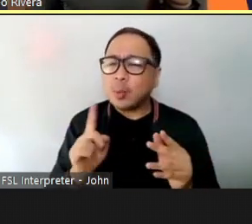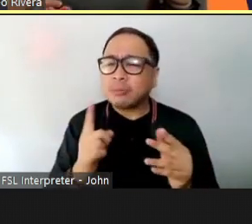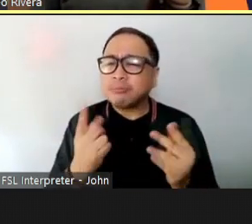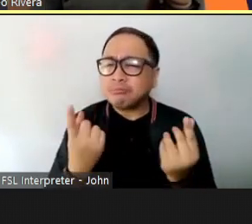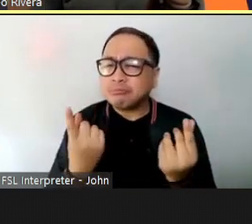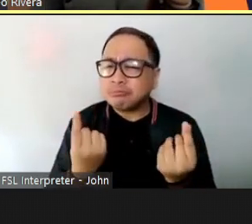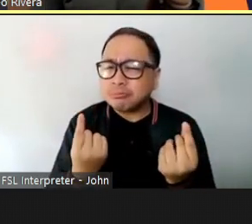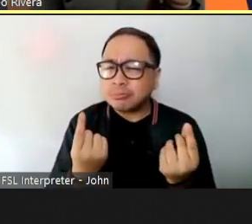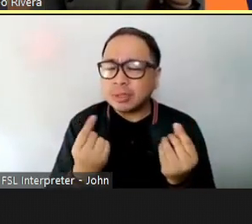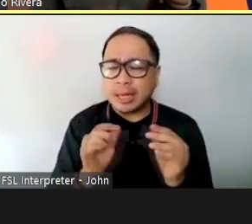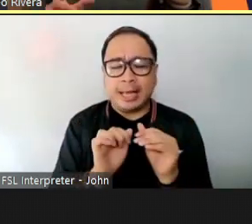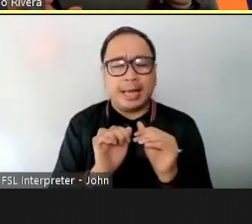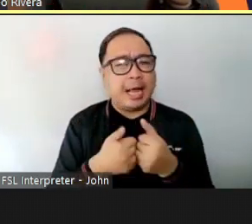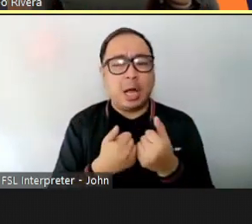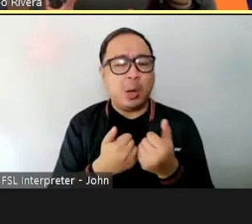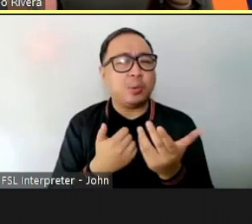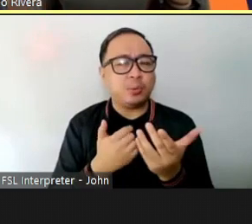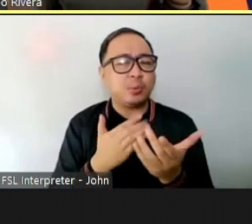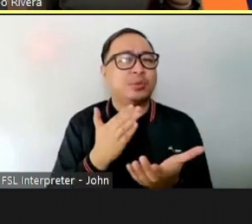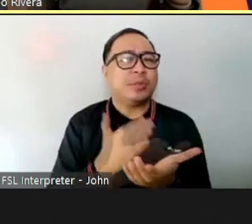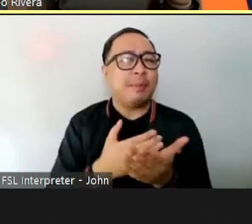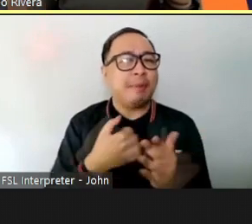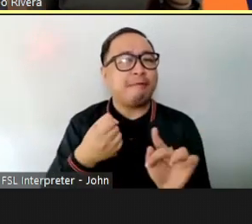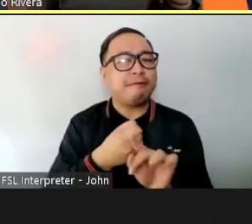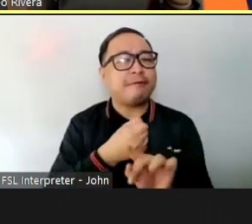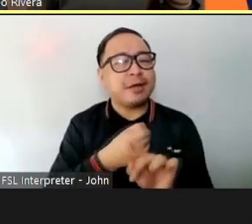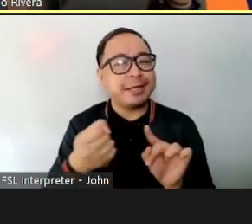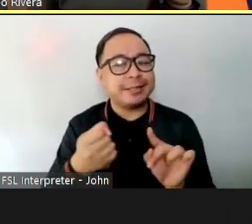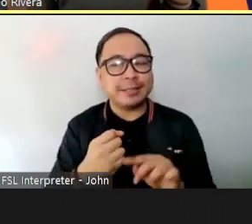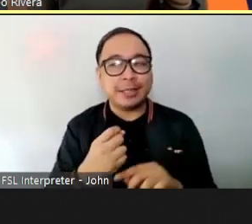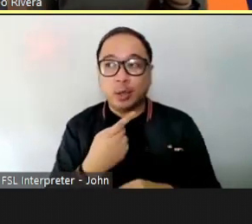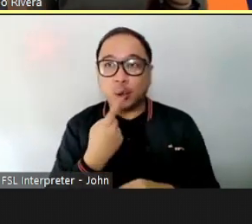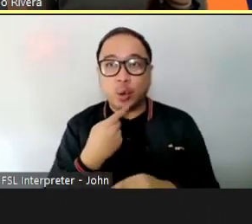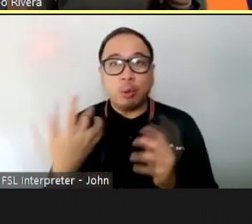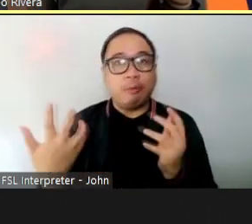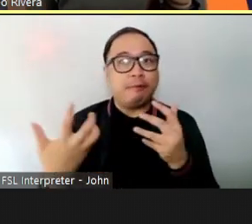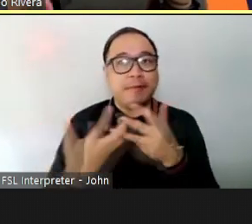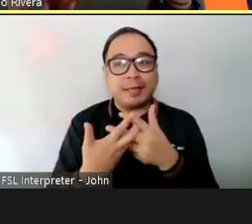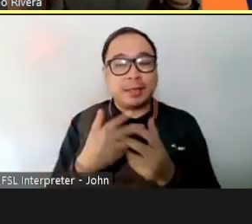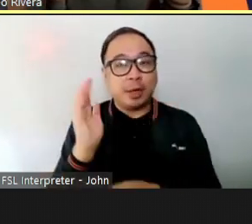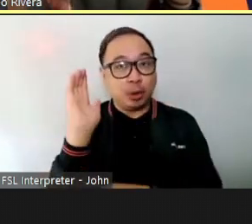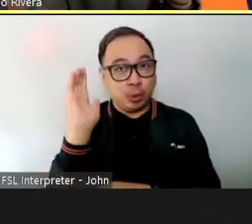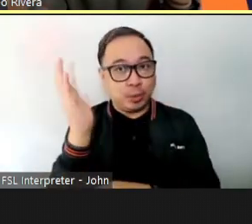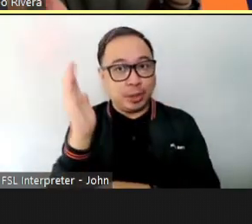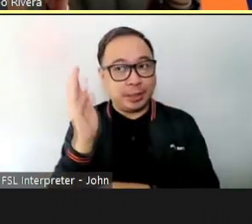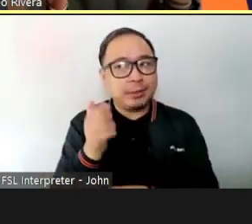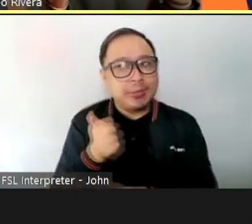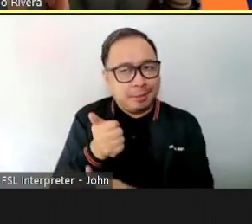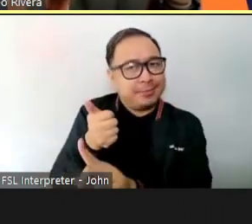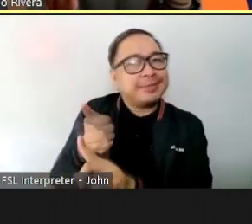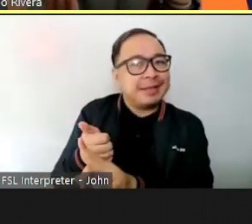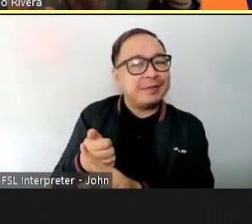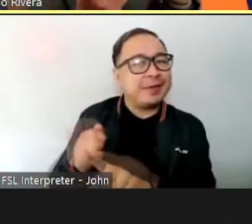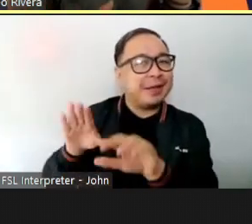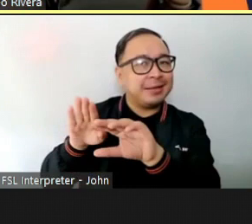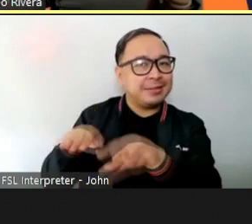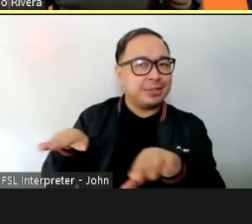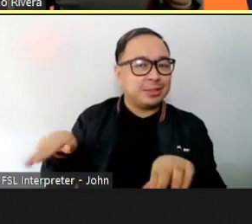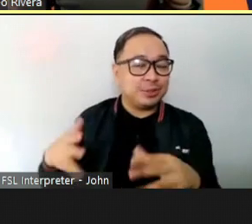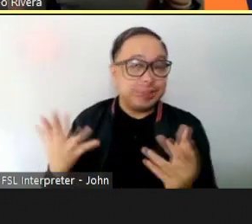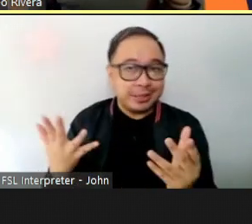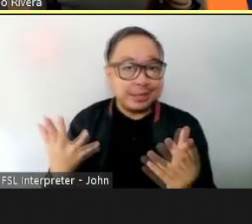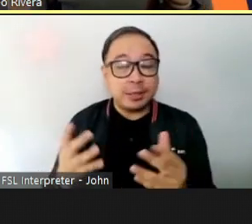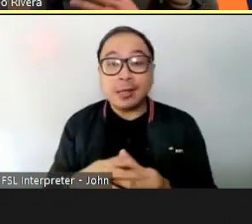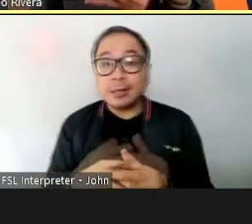to do this. And who would be more suited to presenting this to us than the children themselves.